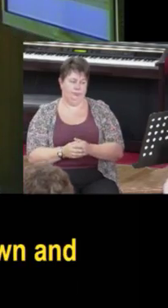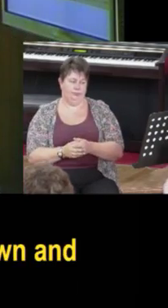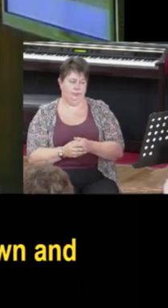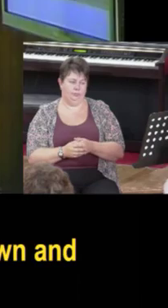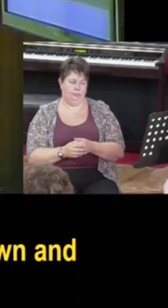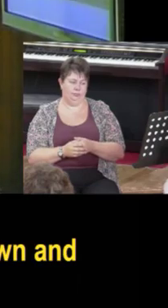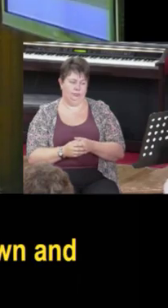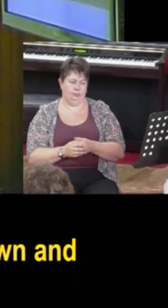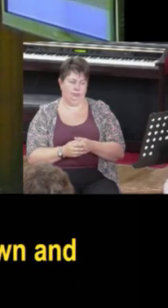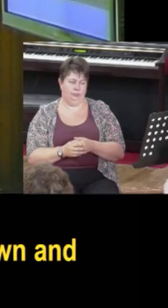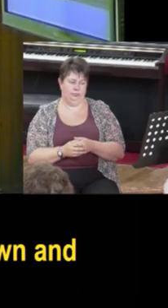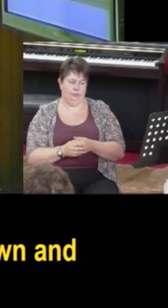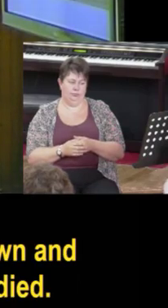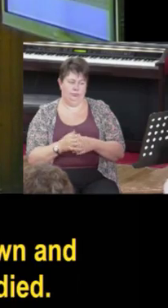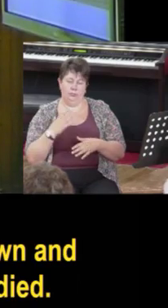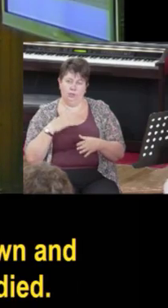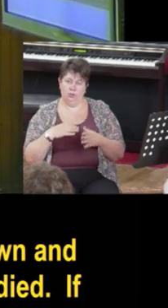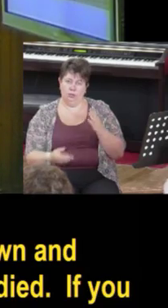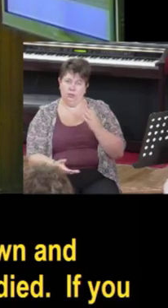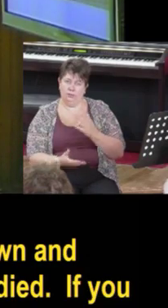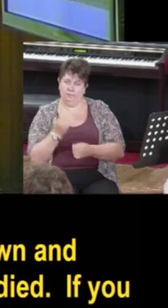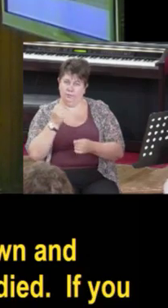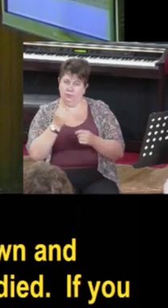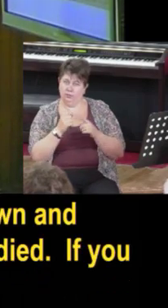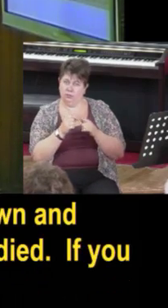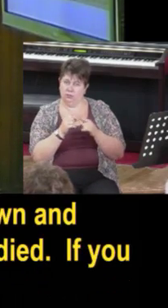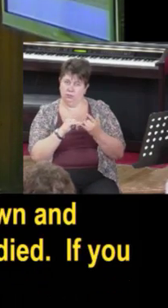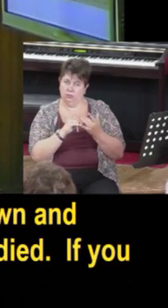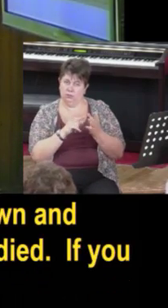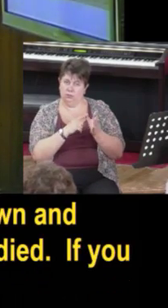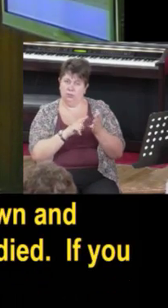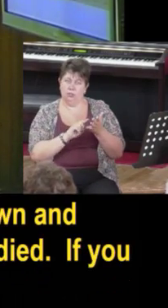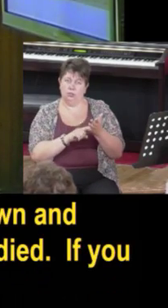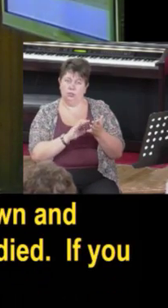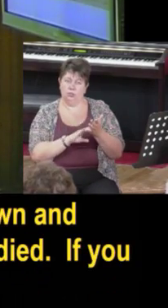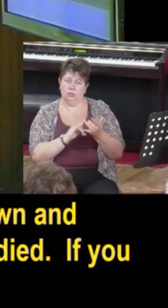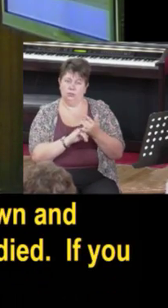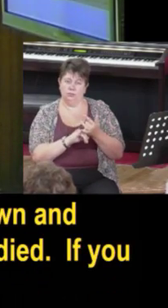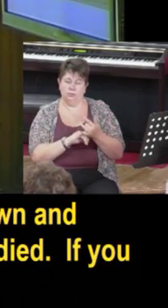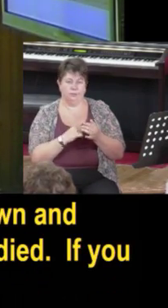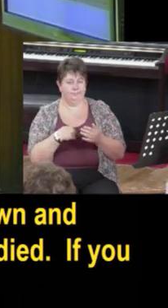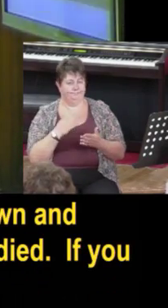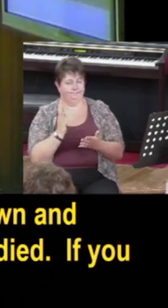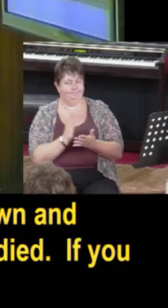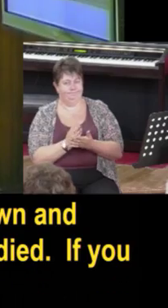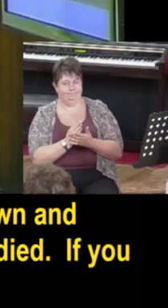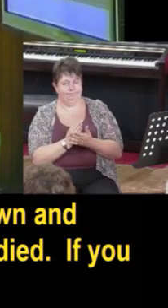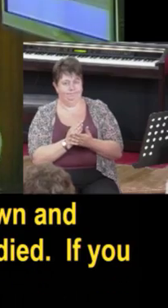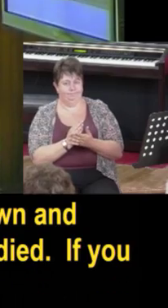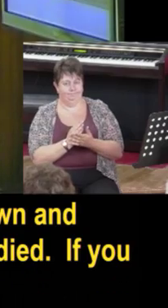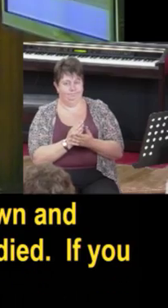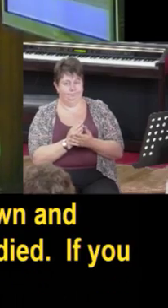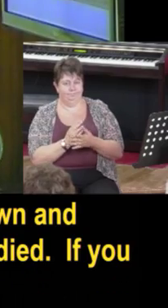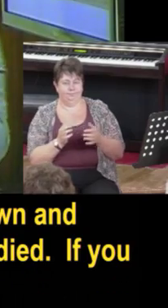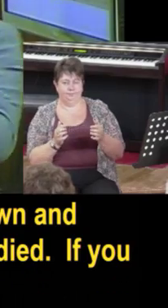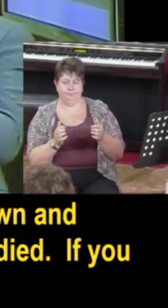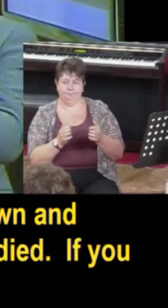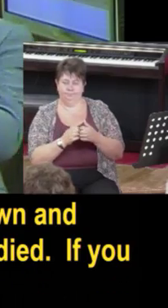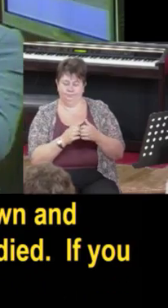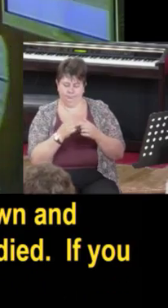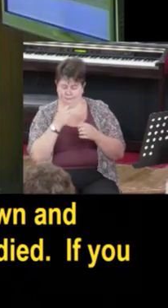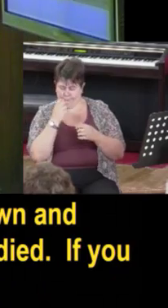that if you want to find the Psalms and you're unsure, then a nice easy way to do it is just